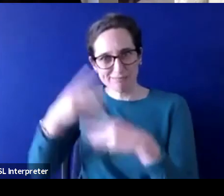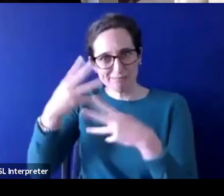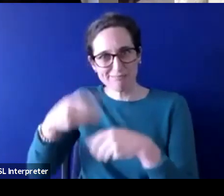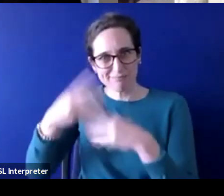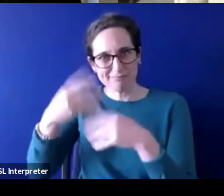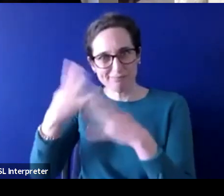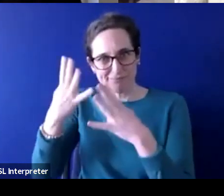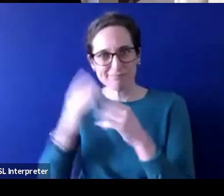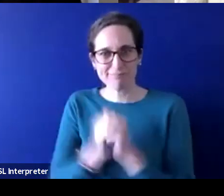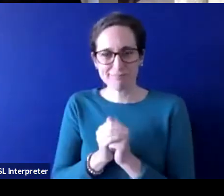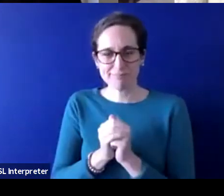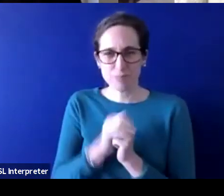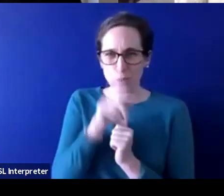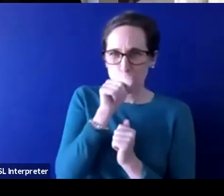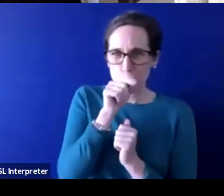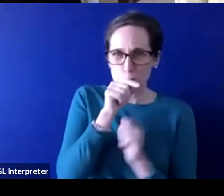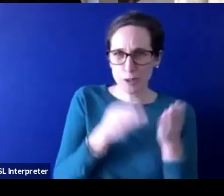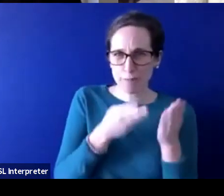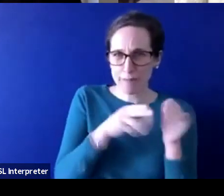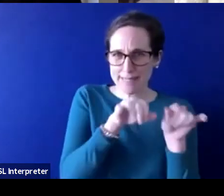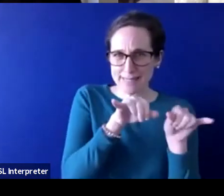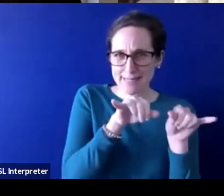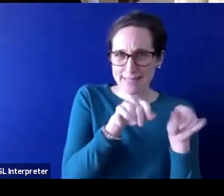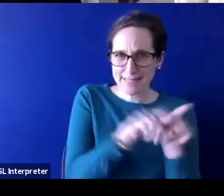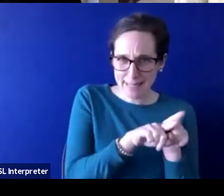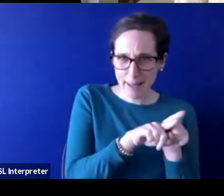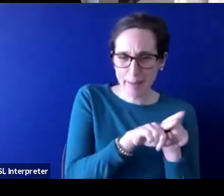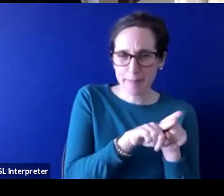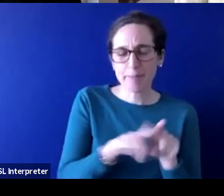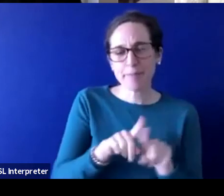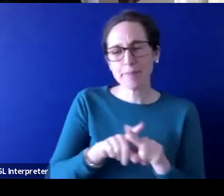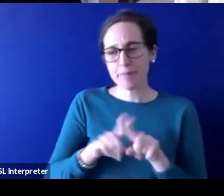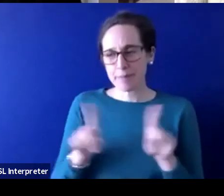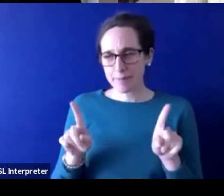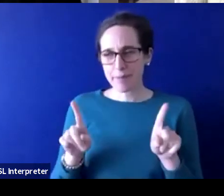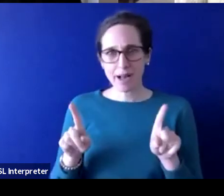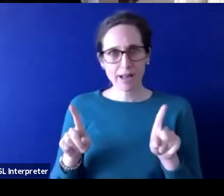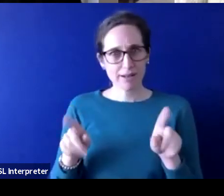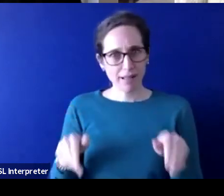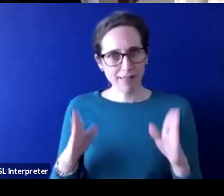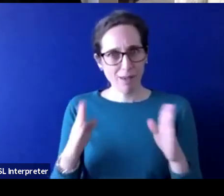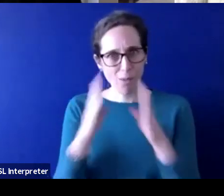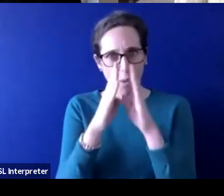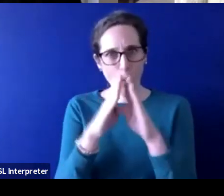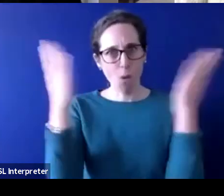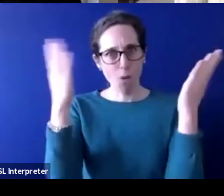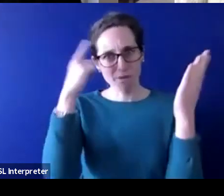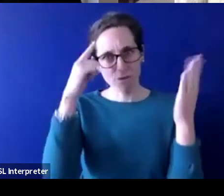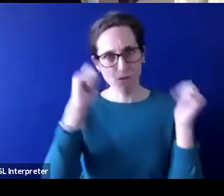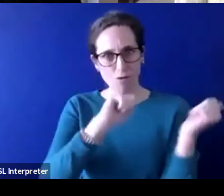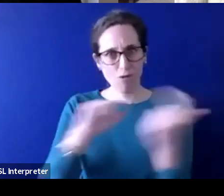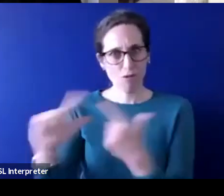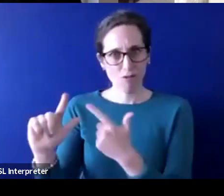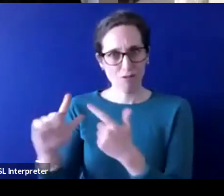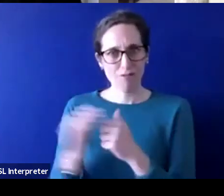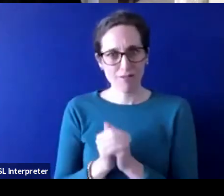thing. But I would ask, like, let it open for everyone, not just have us look at one